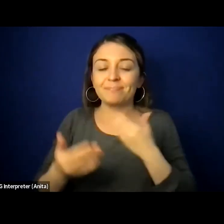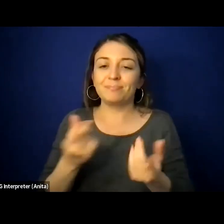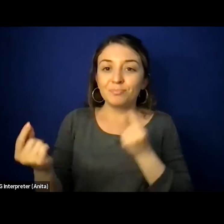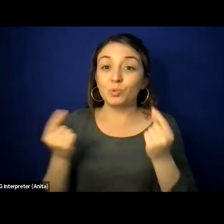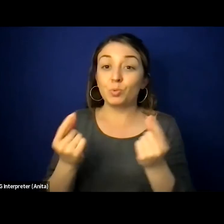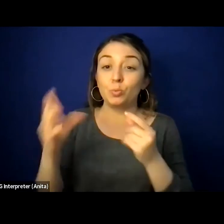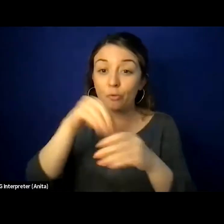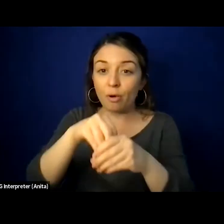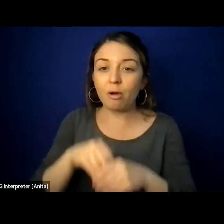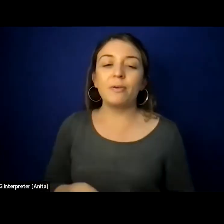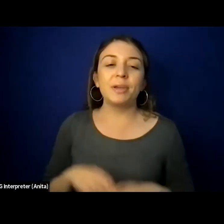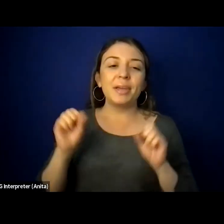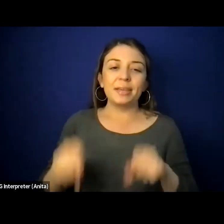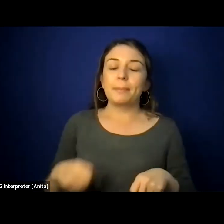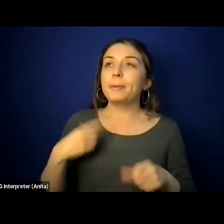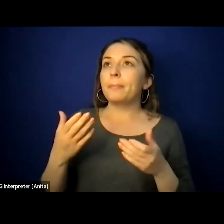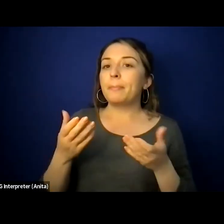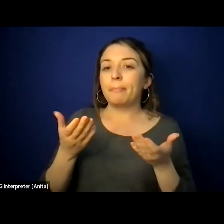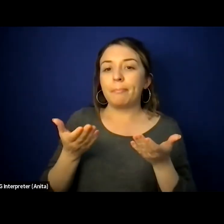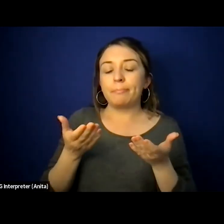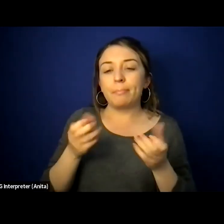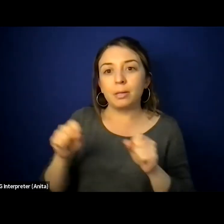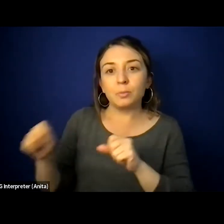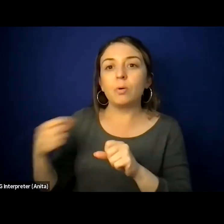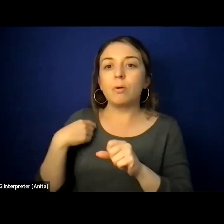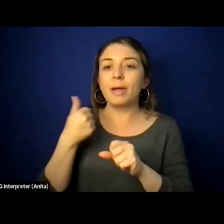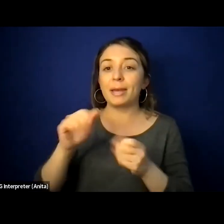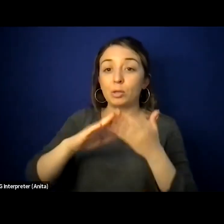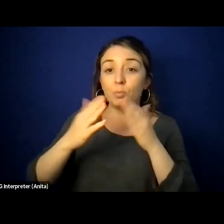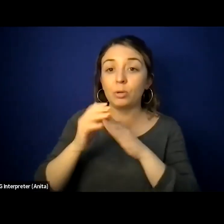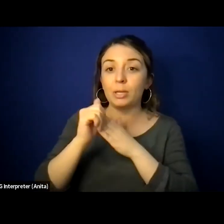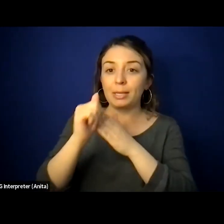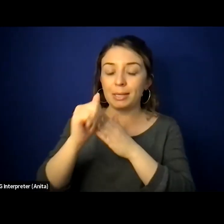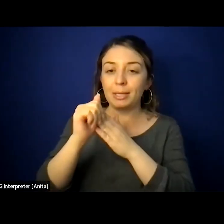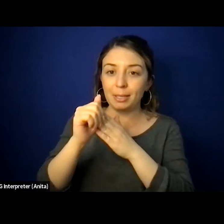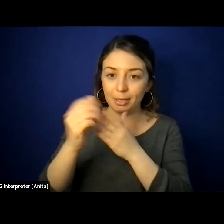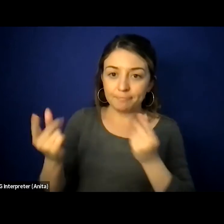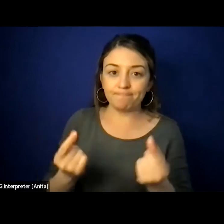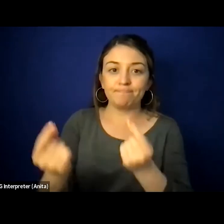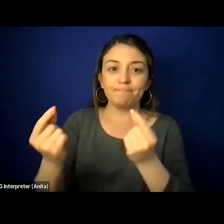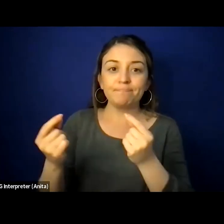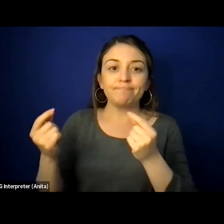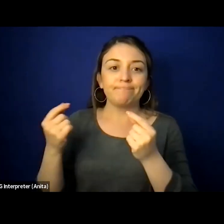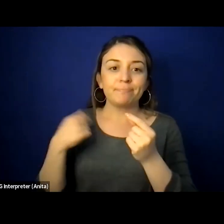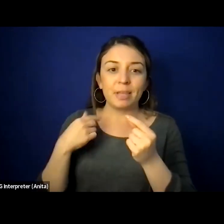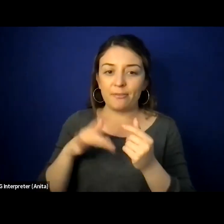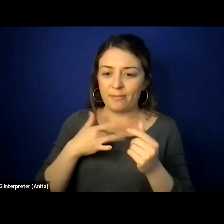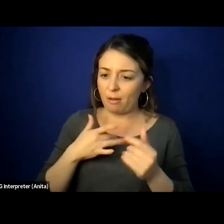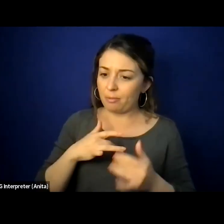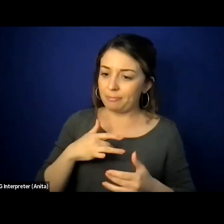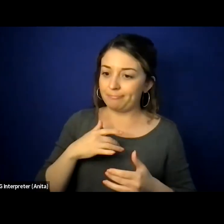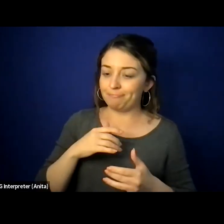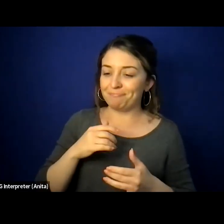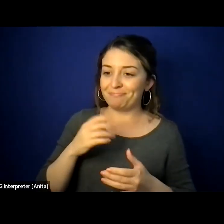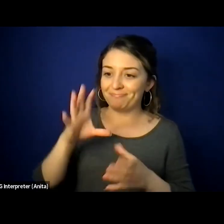like innovative or new community-led strategies that lead to civil rights wins. It could look like boba happy hours